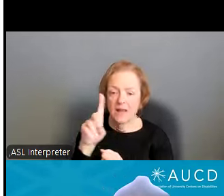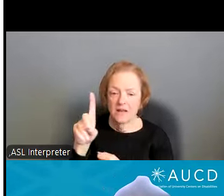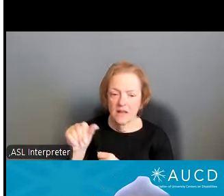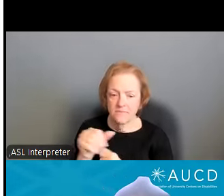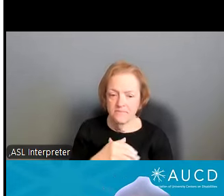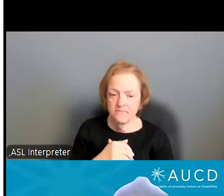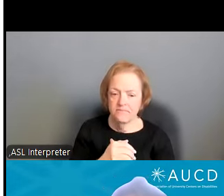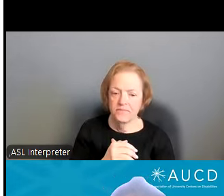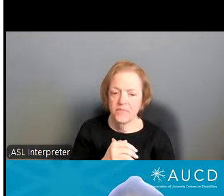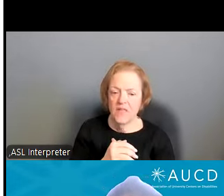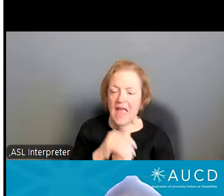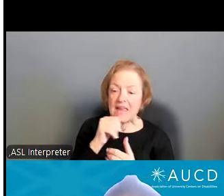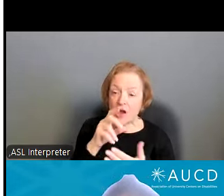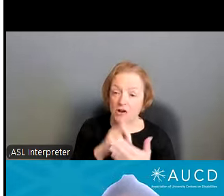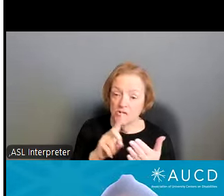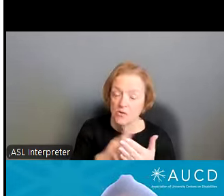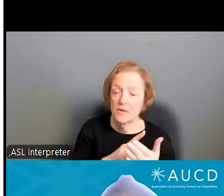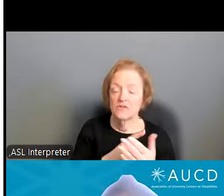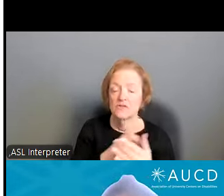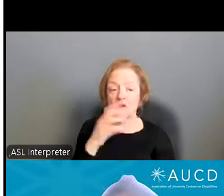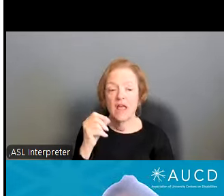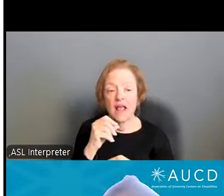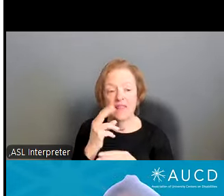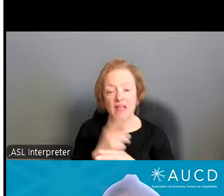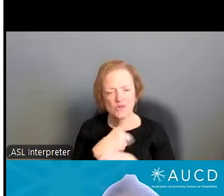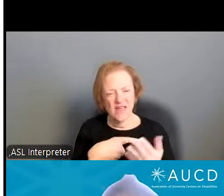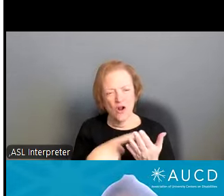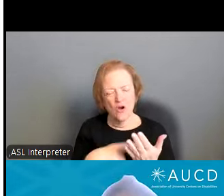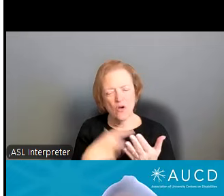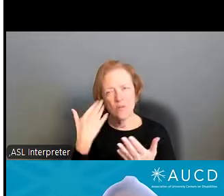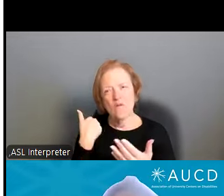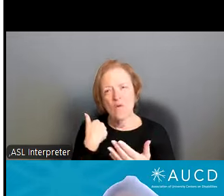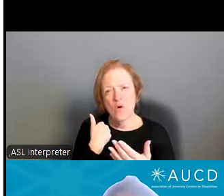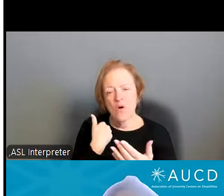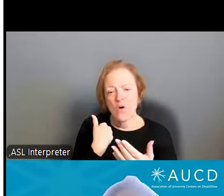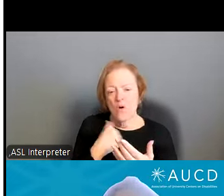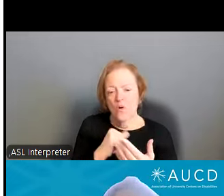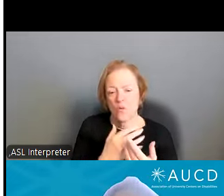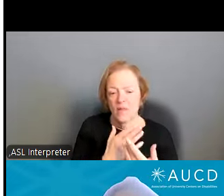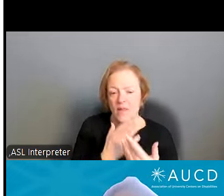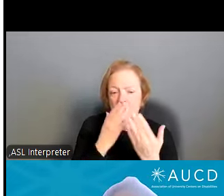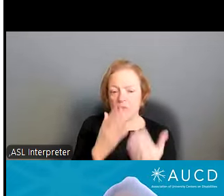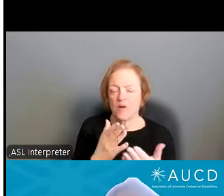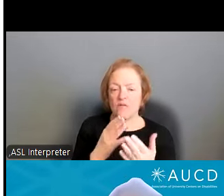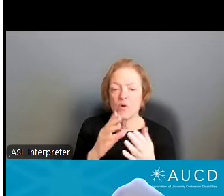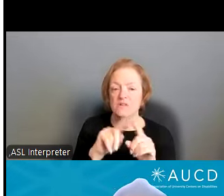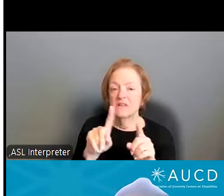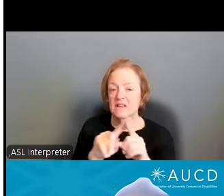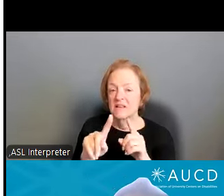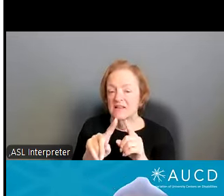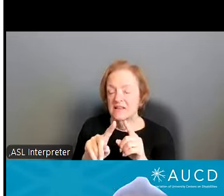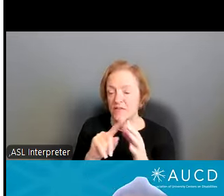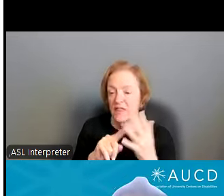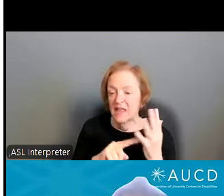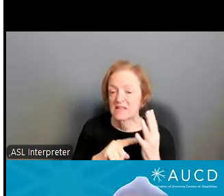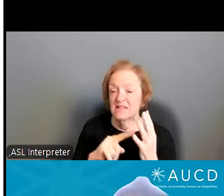the administration used a similar argument previously when we saw a proposed rule to revise regulations implementing Section 503 of the